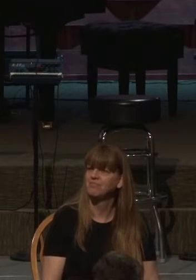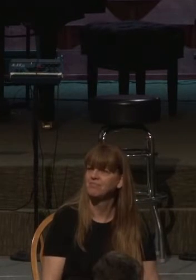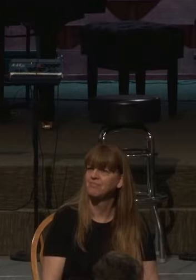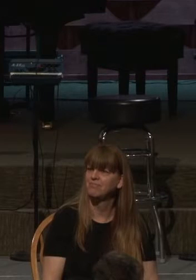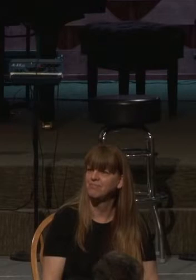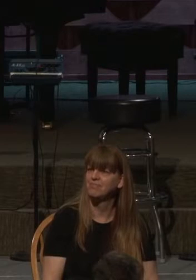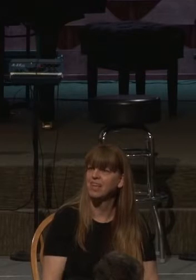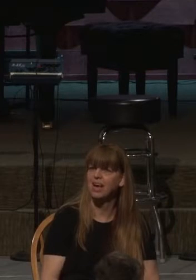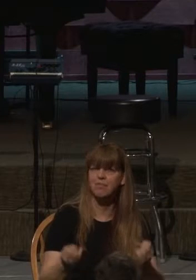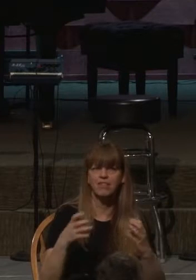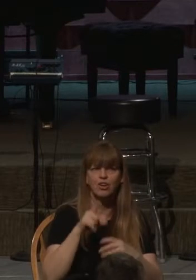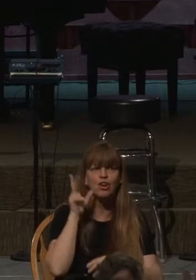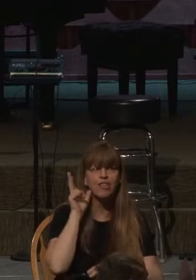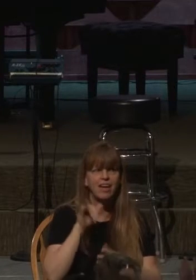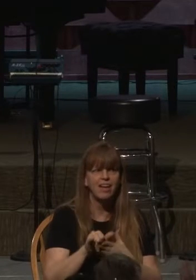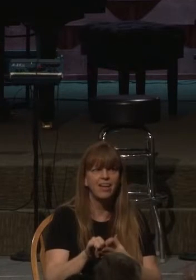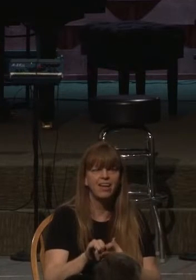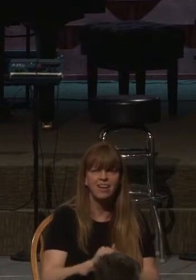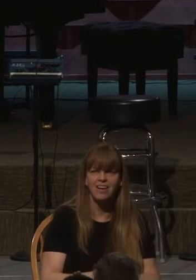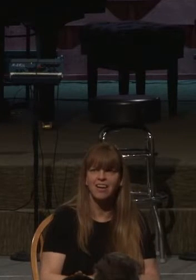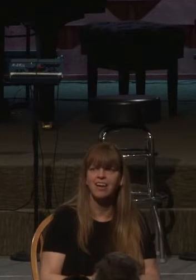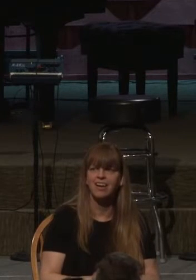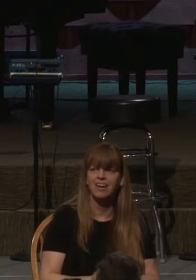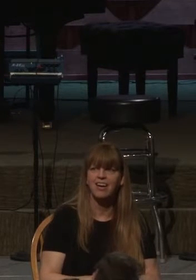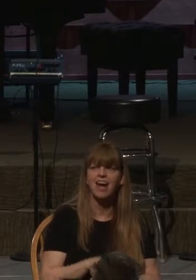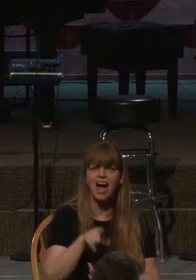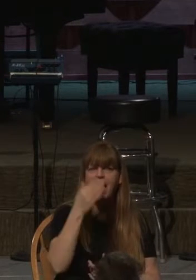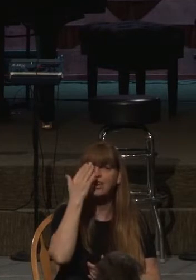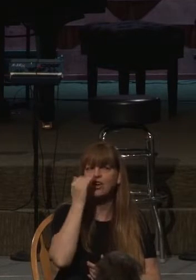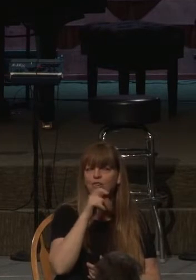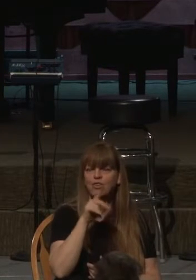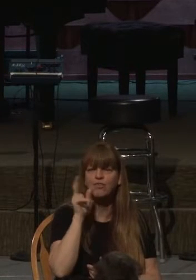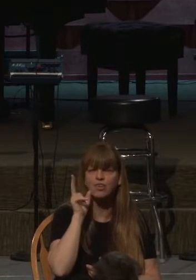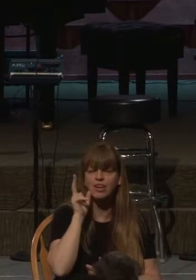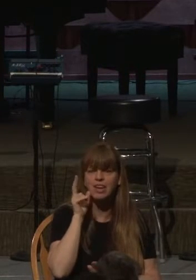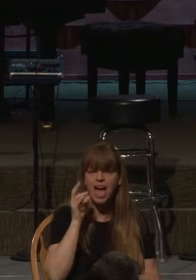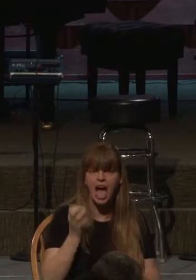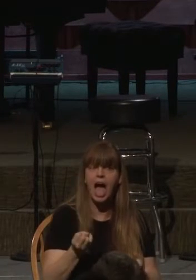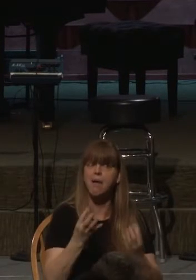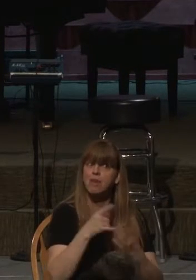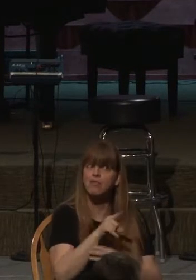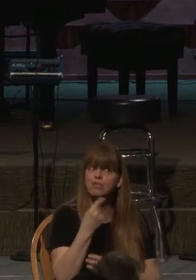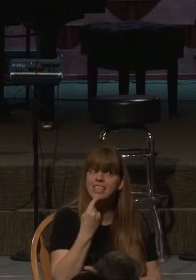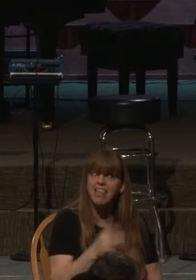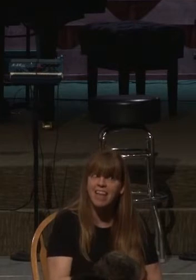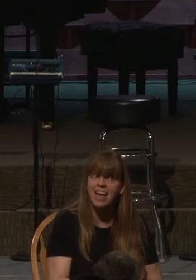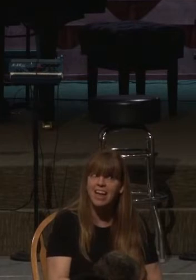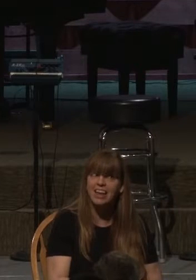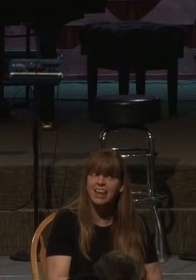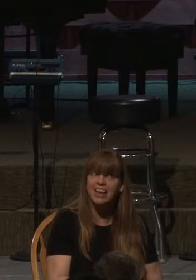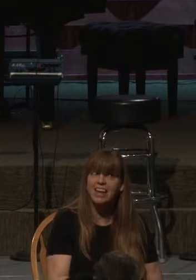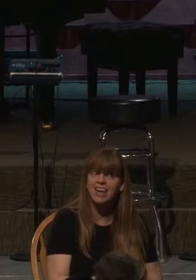How many of you have heard that? I know you've heard it. Now, how many of you have said it?